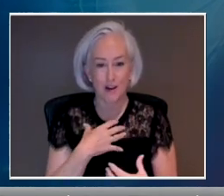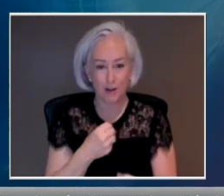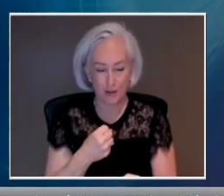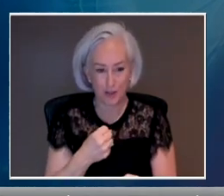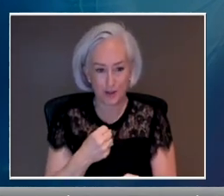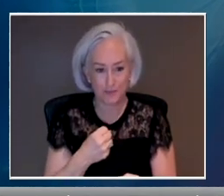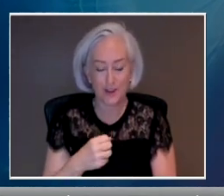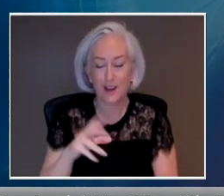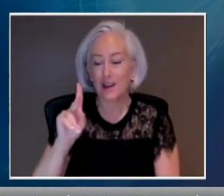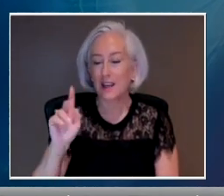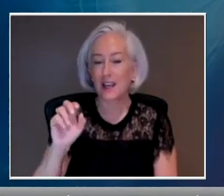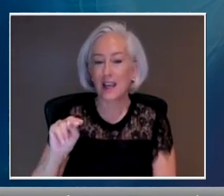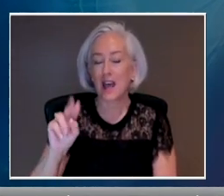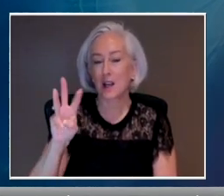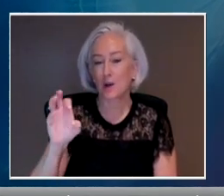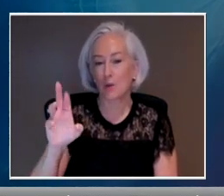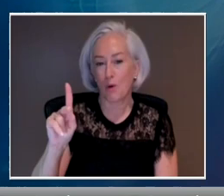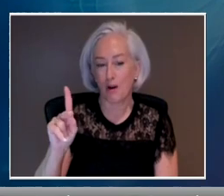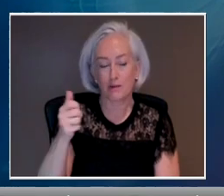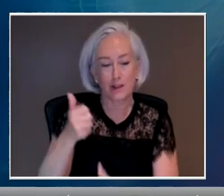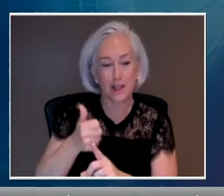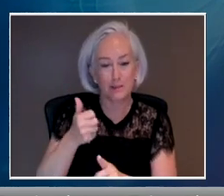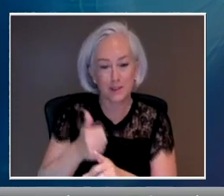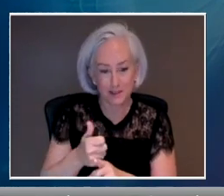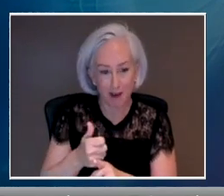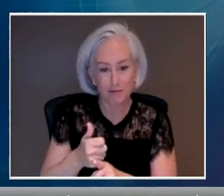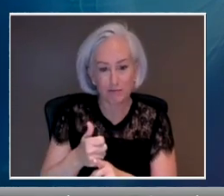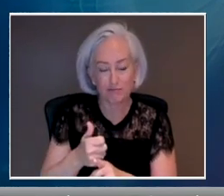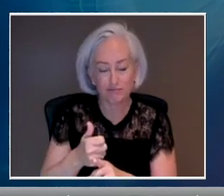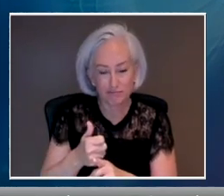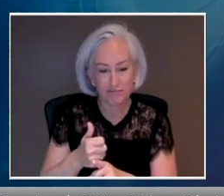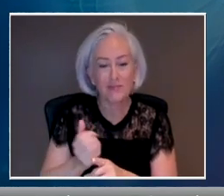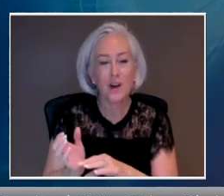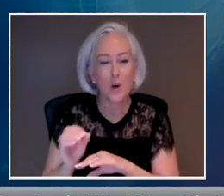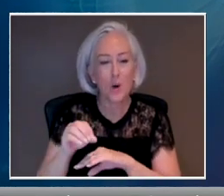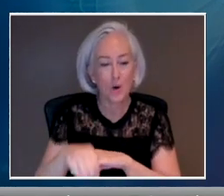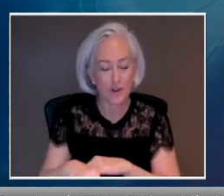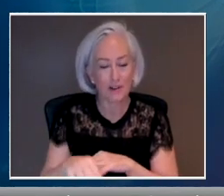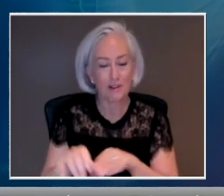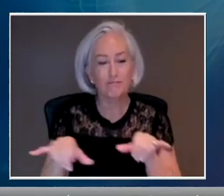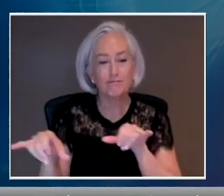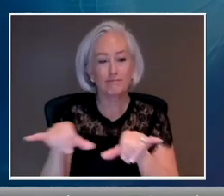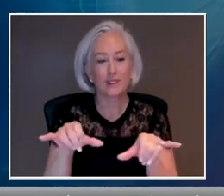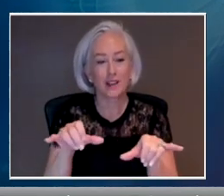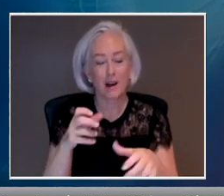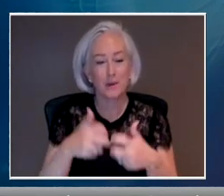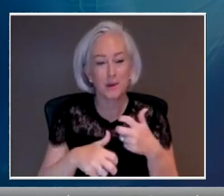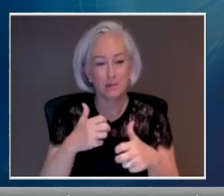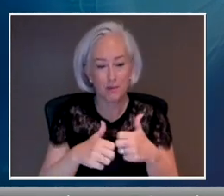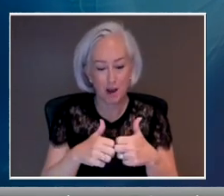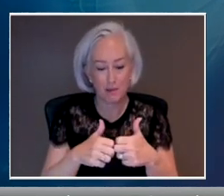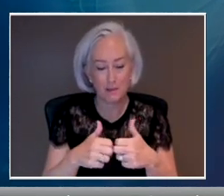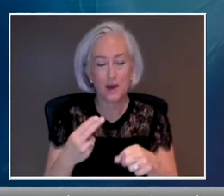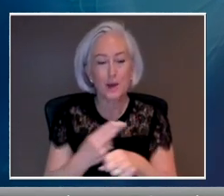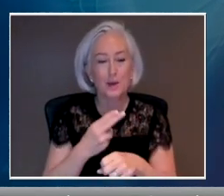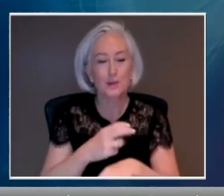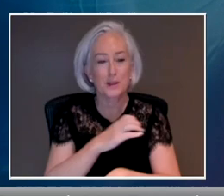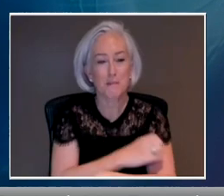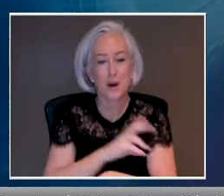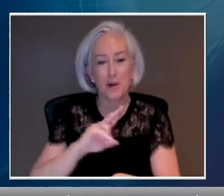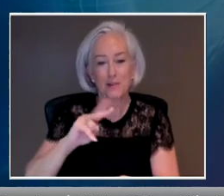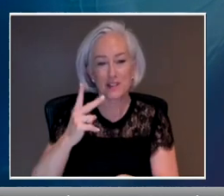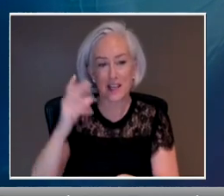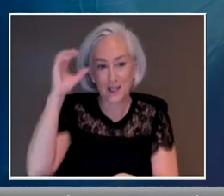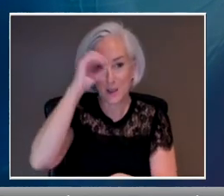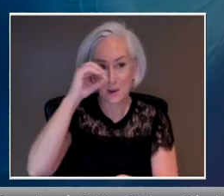Welk overcame a common problem that many men suffer from using the power of a second opinion that he got right here at the